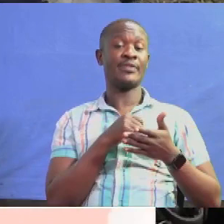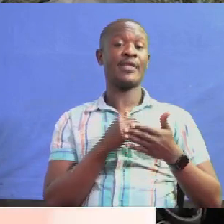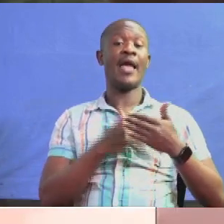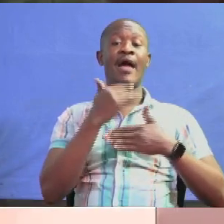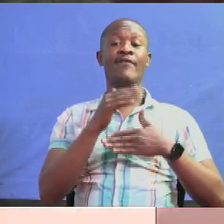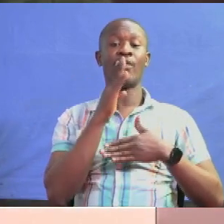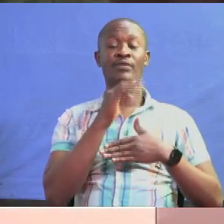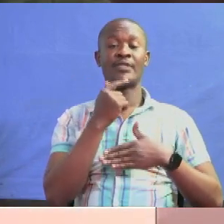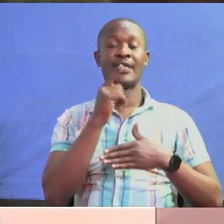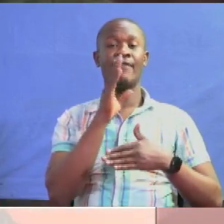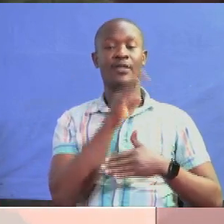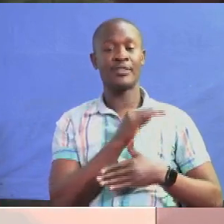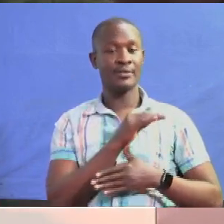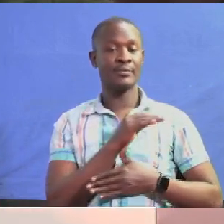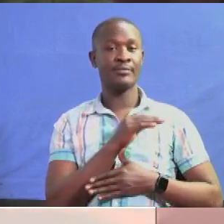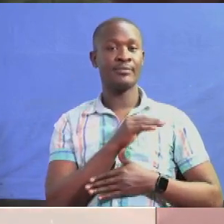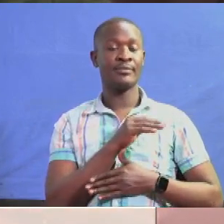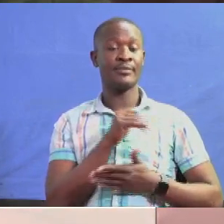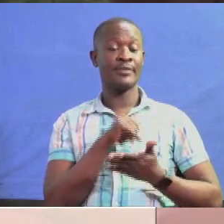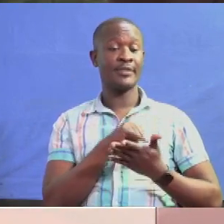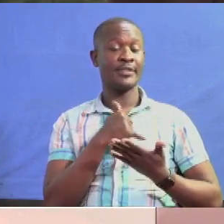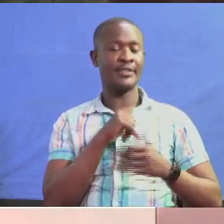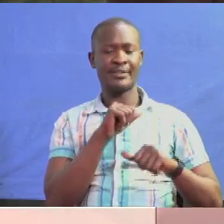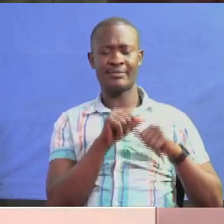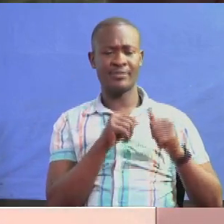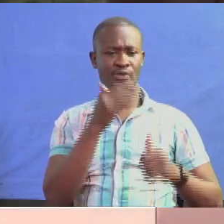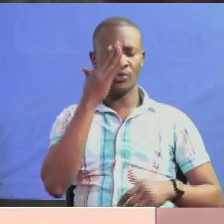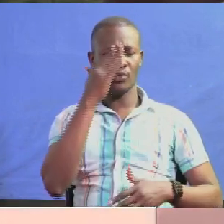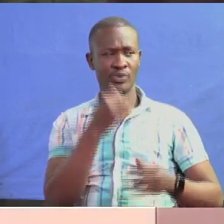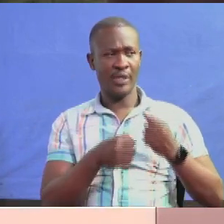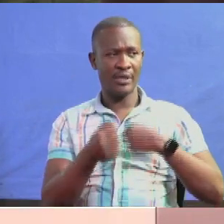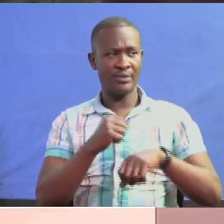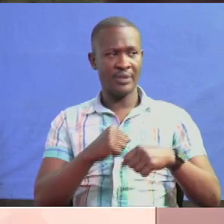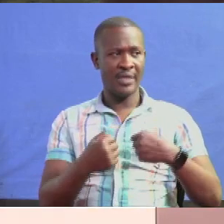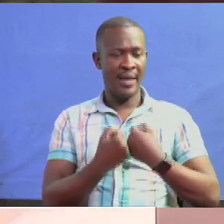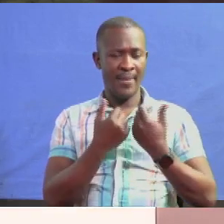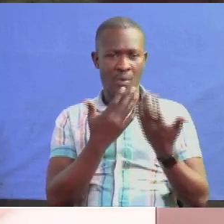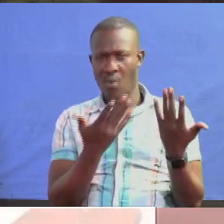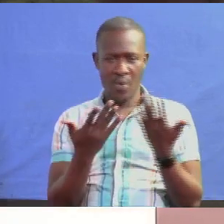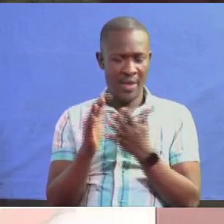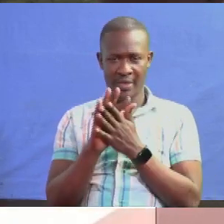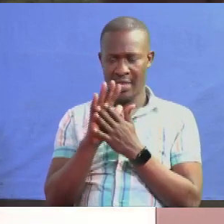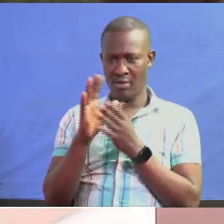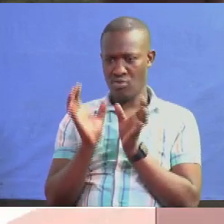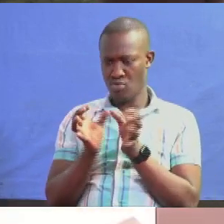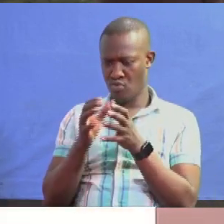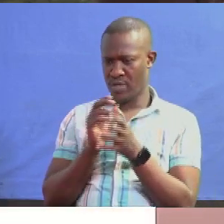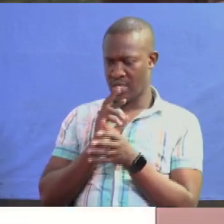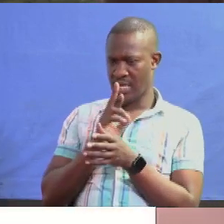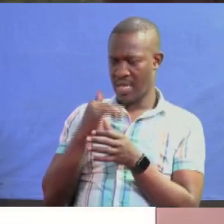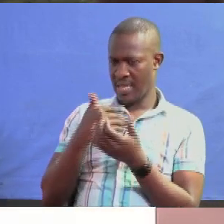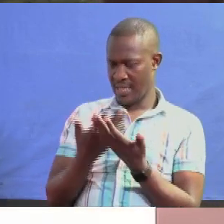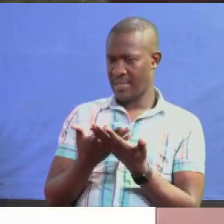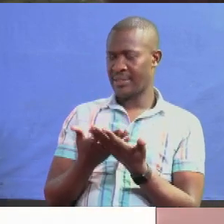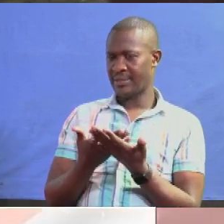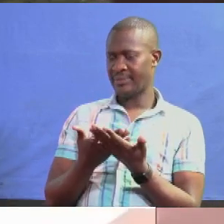has been said and done, it is about, you know, the actions that happens where the communities are, where communities at the front line of